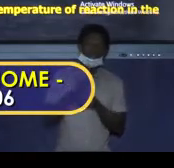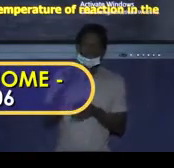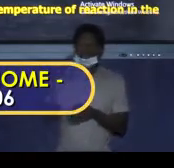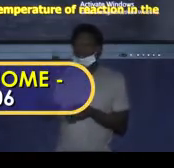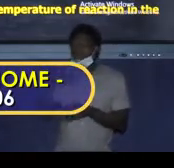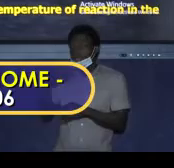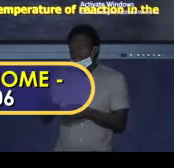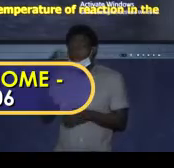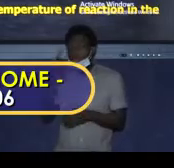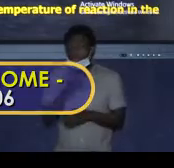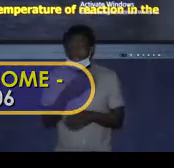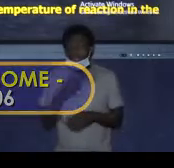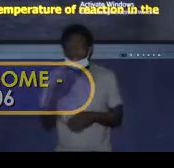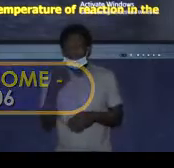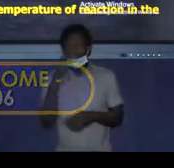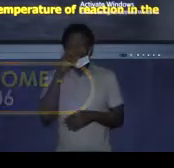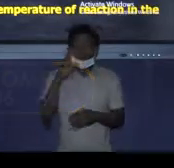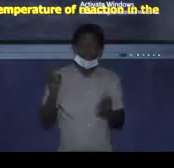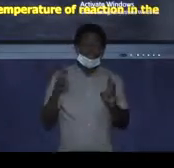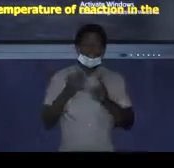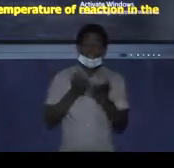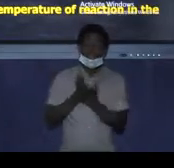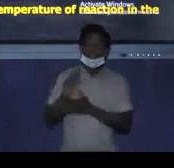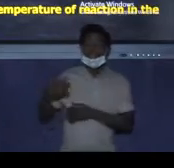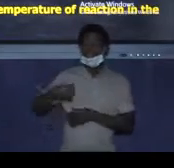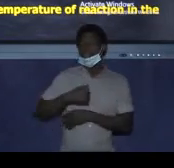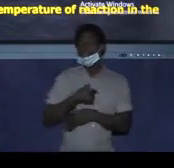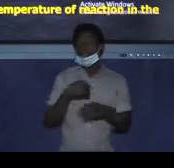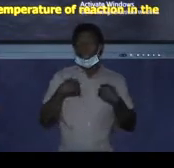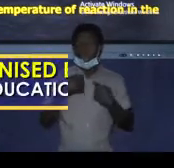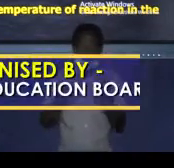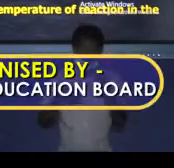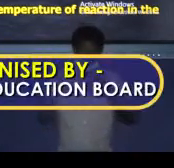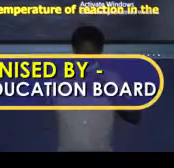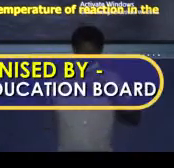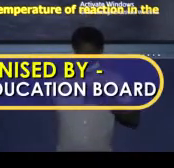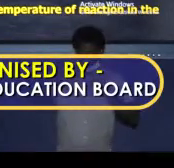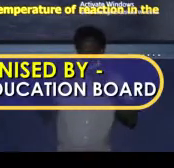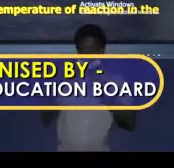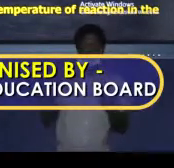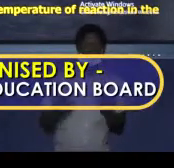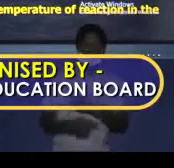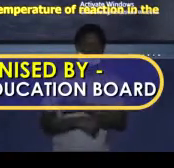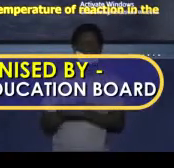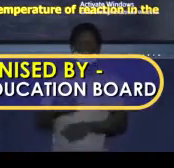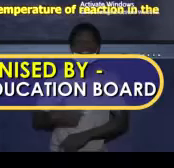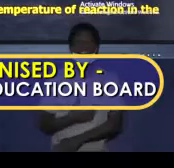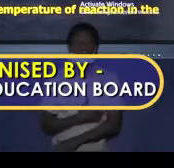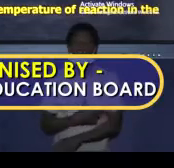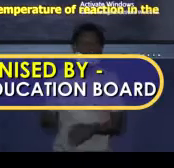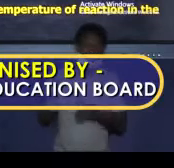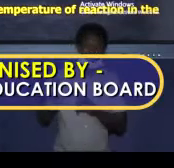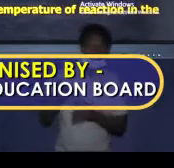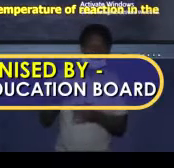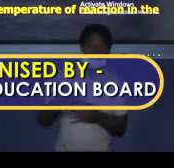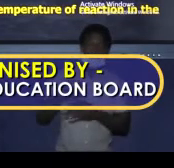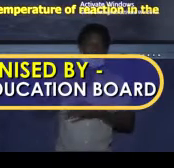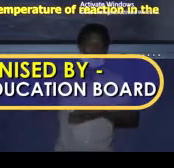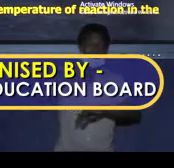two. Any of the two, you are very correct. We have come to the end of today's